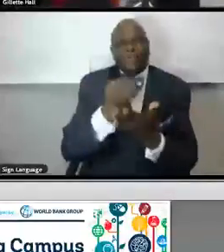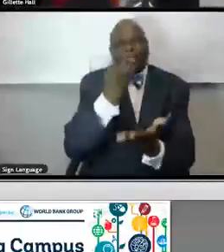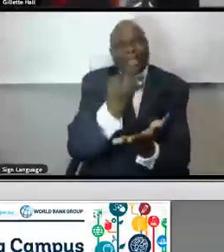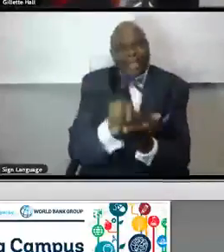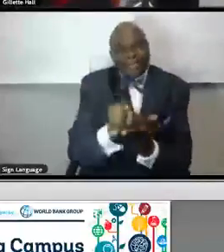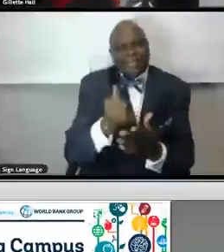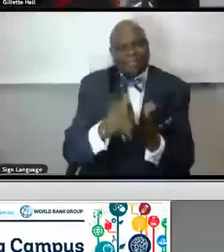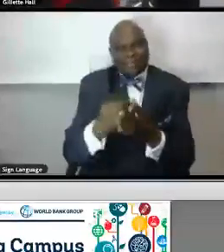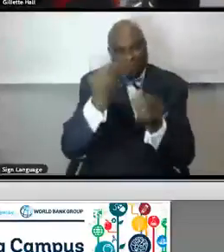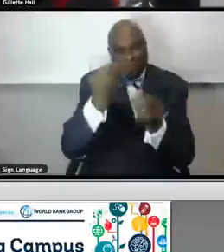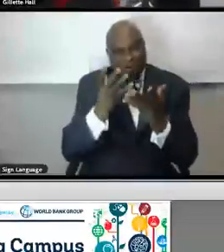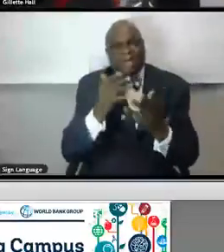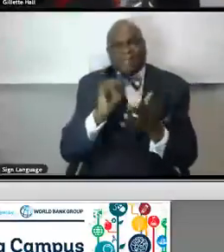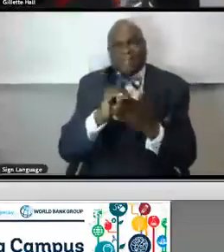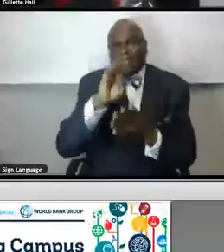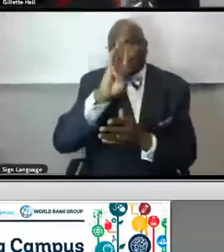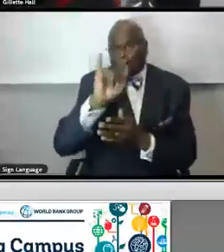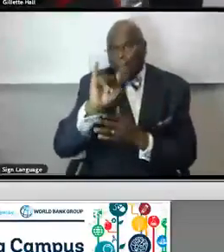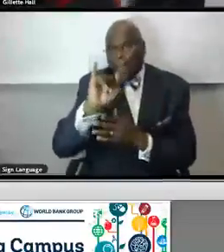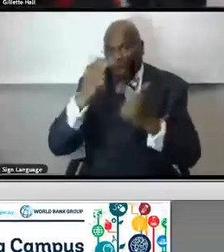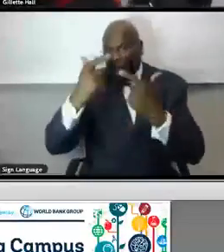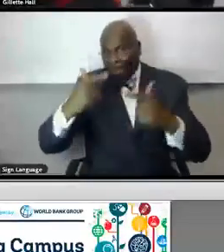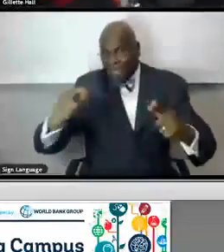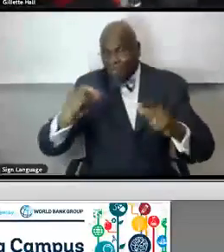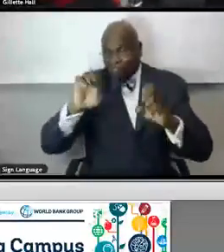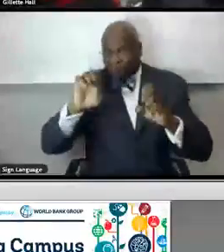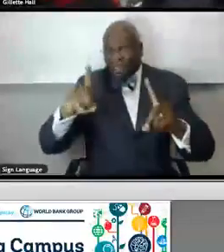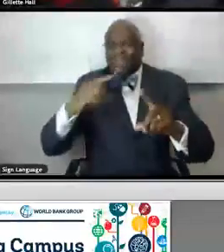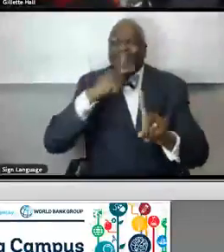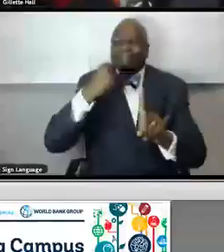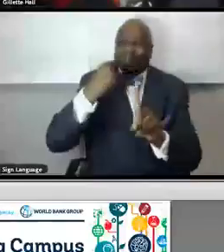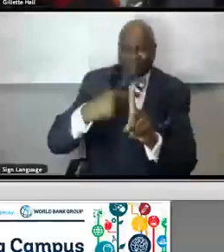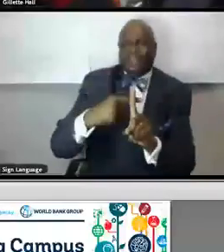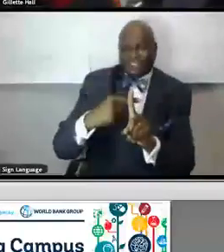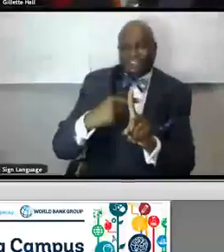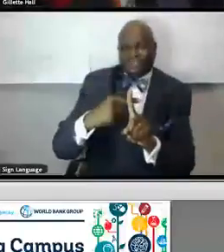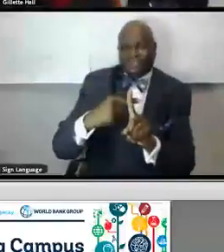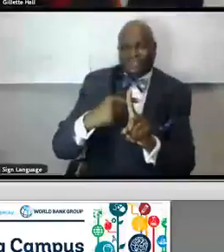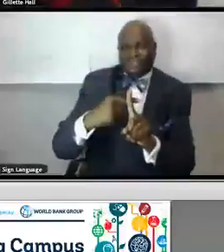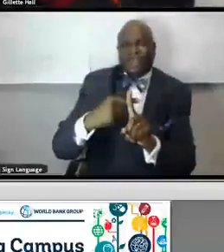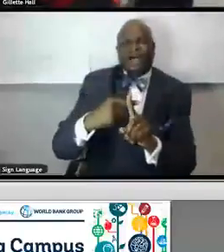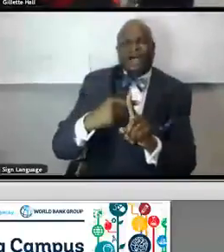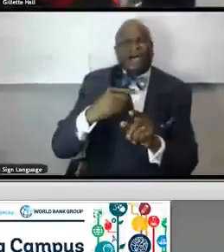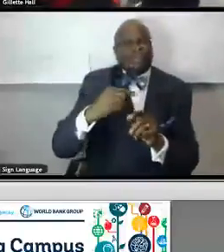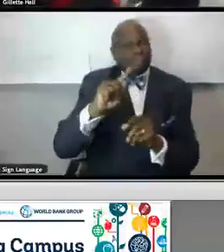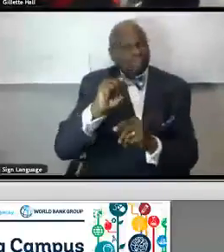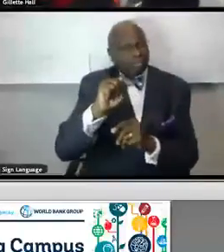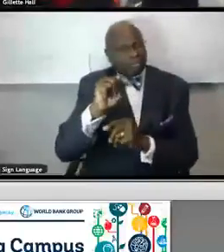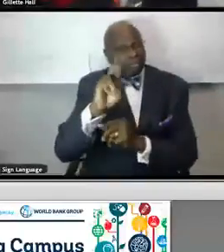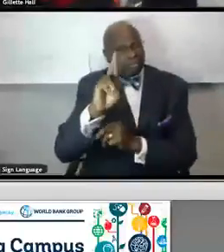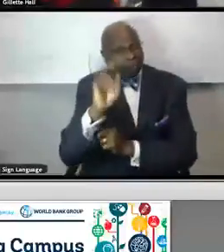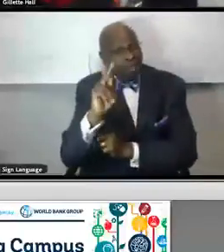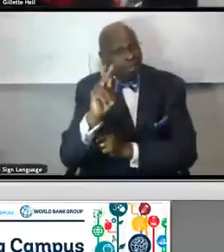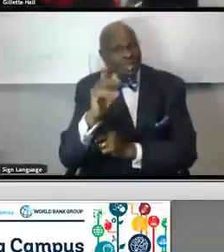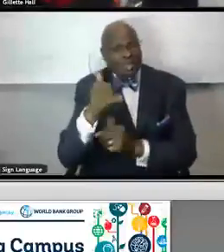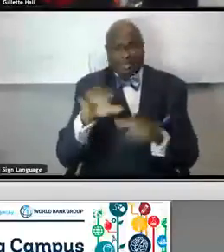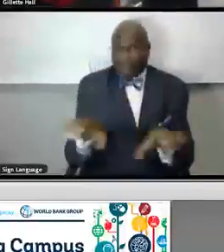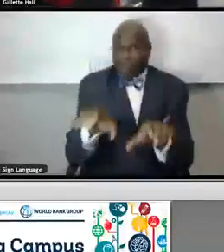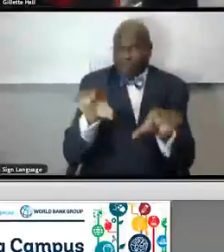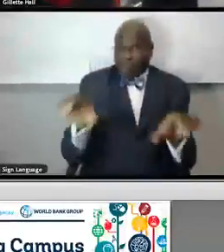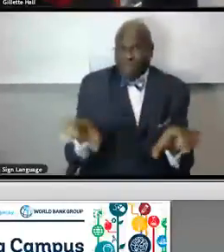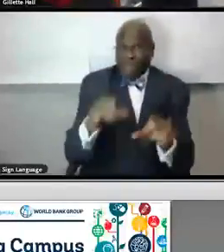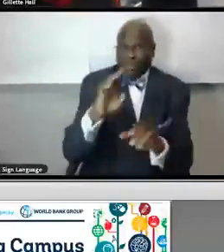to tell us that bilingual education is an advantage. The trick can be in implementing